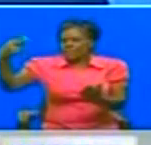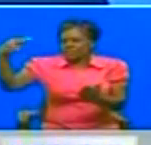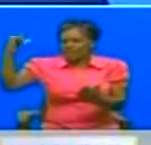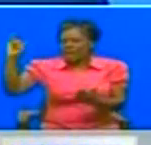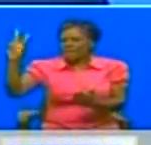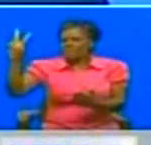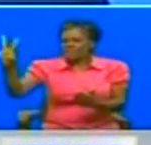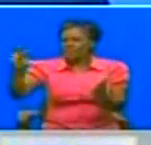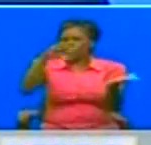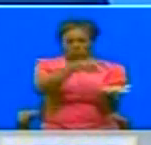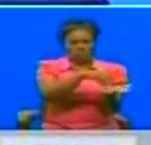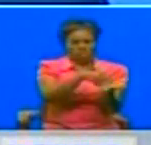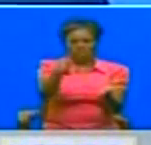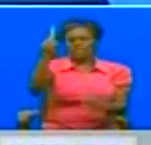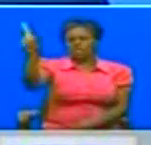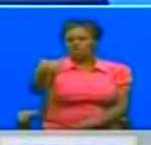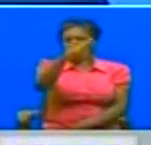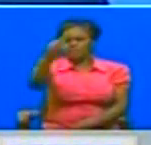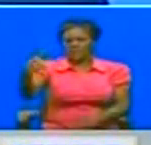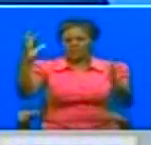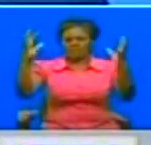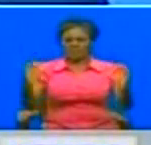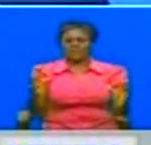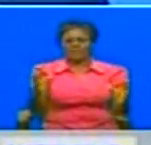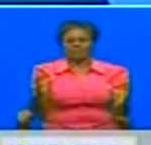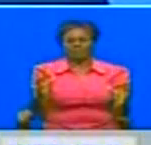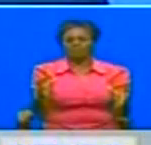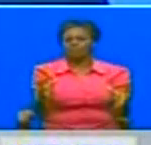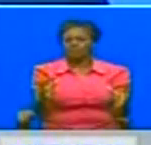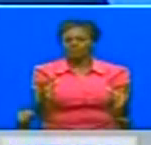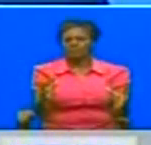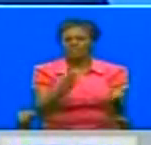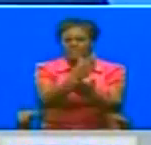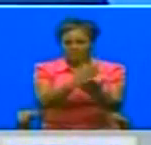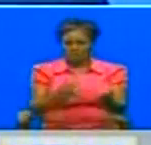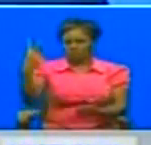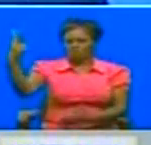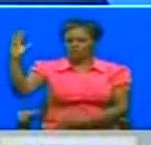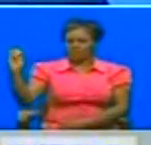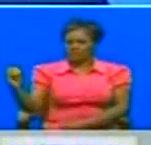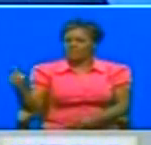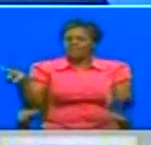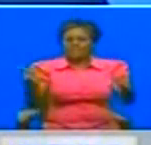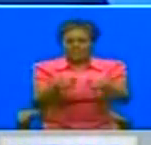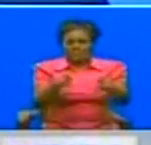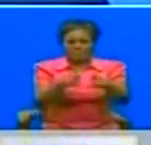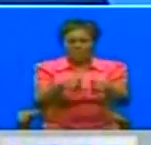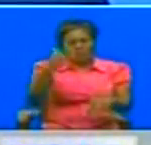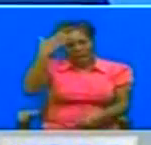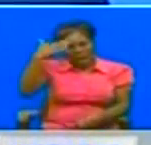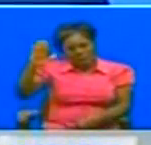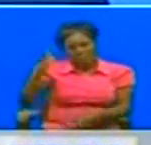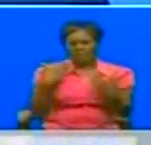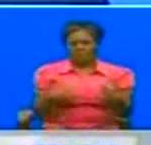wrong, according to what the HIV and AIDS Prevention and Control Act says at Section 20. We are also aware